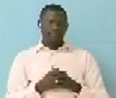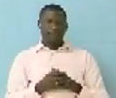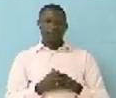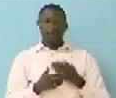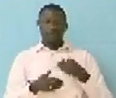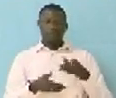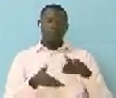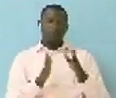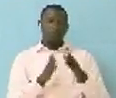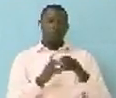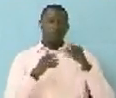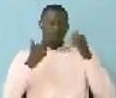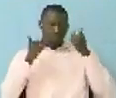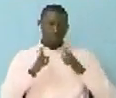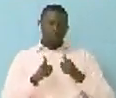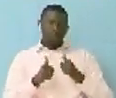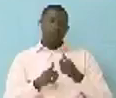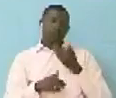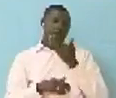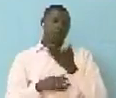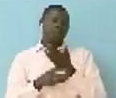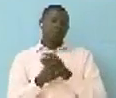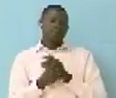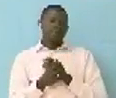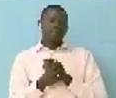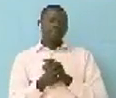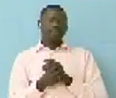was the process that was applied by the